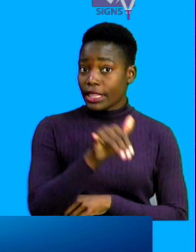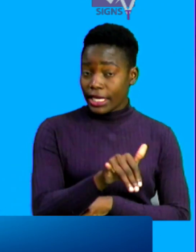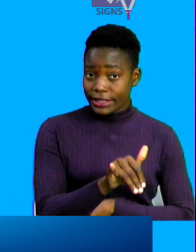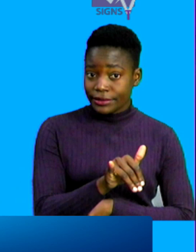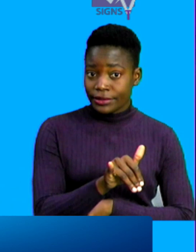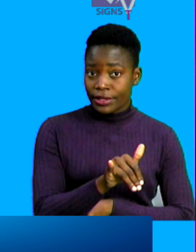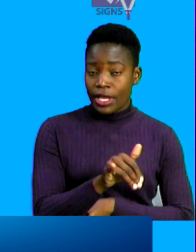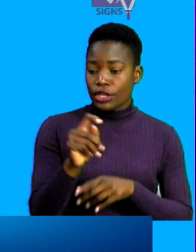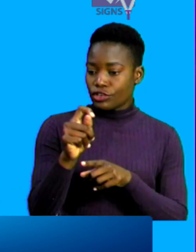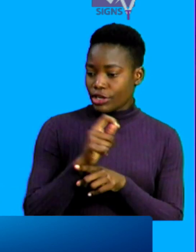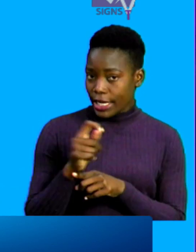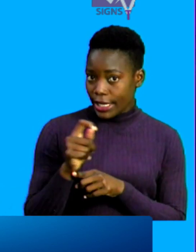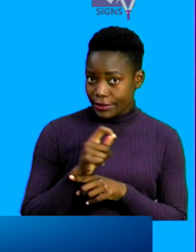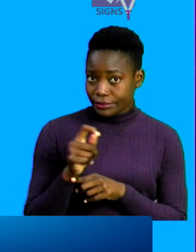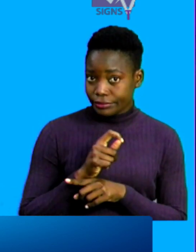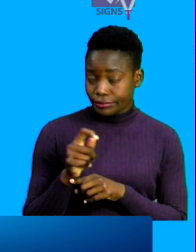a training.